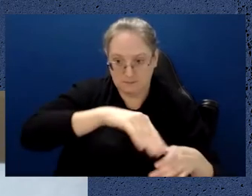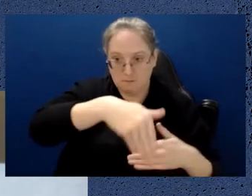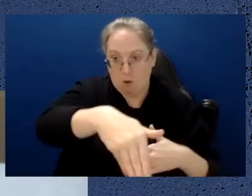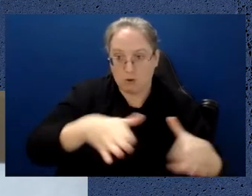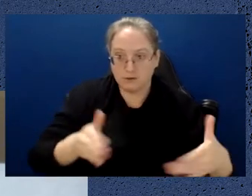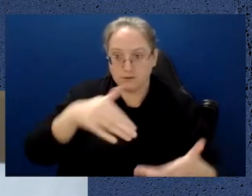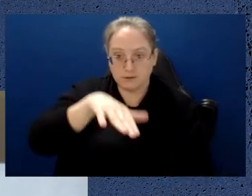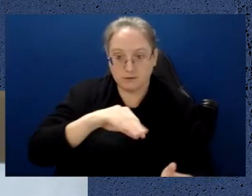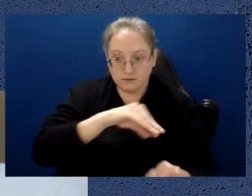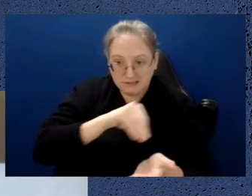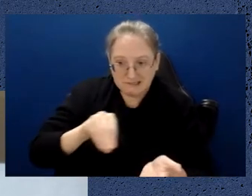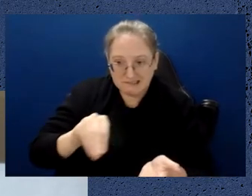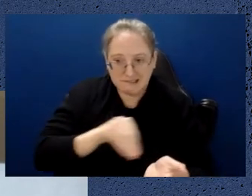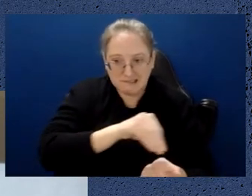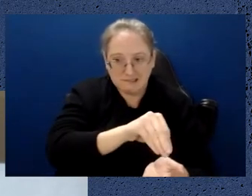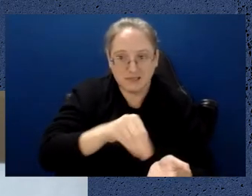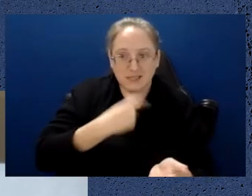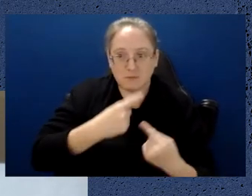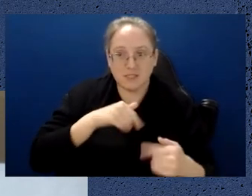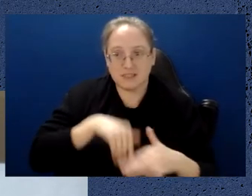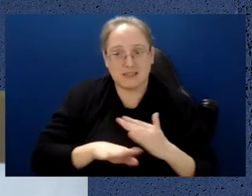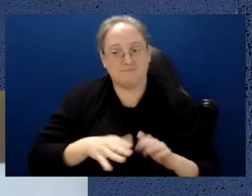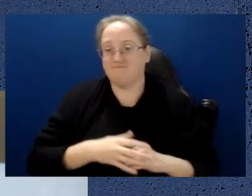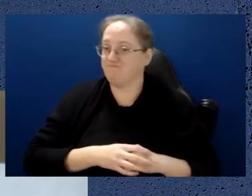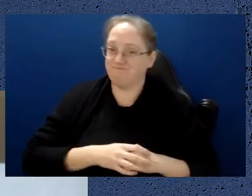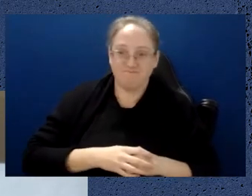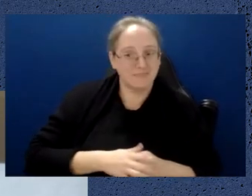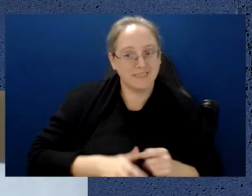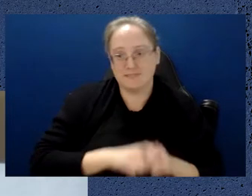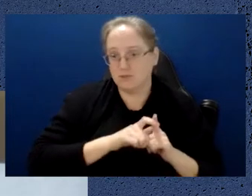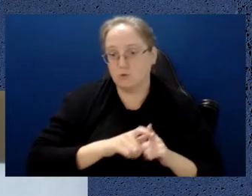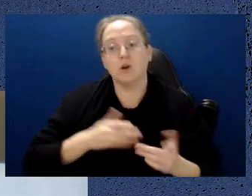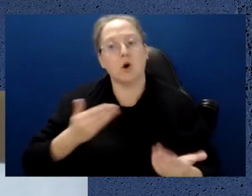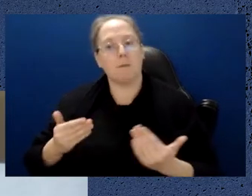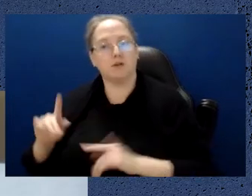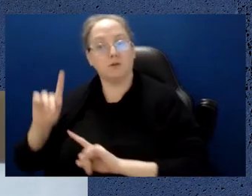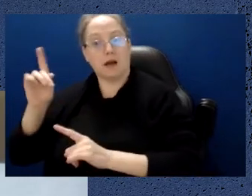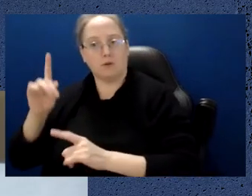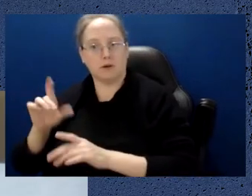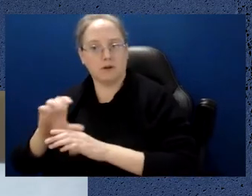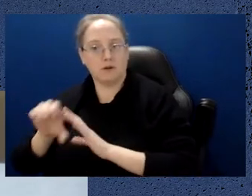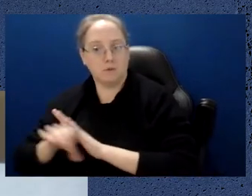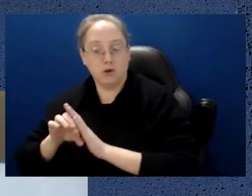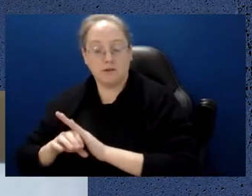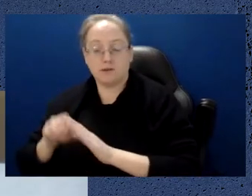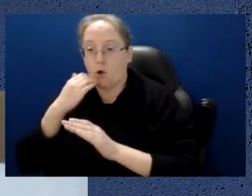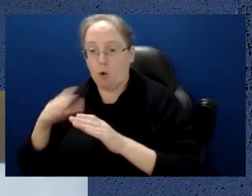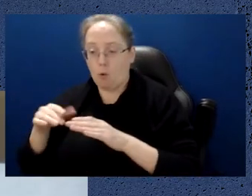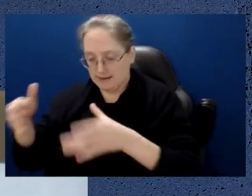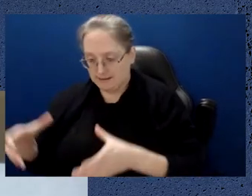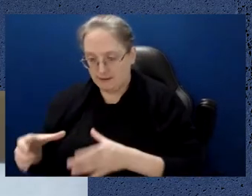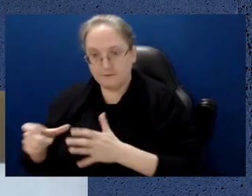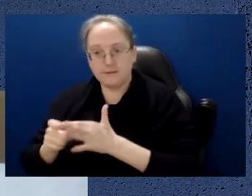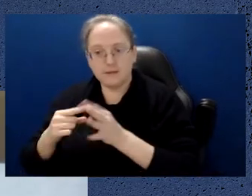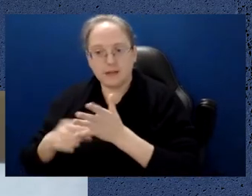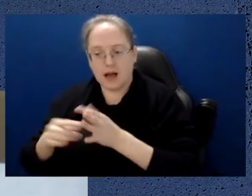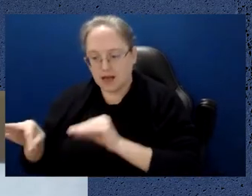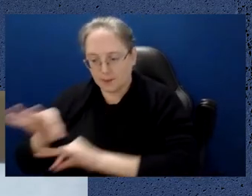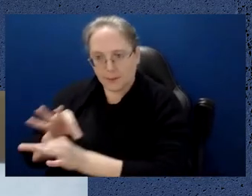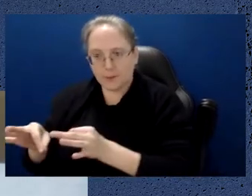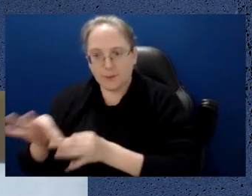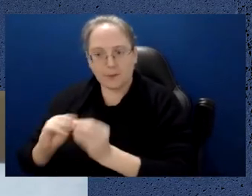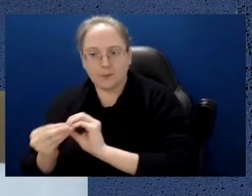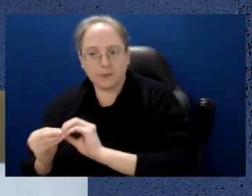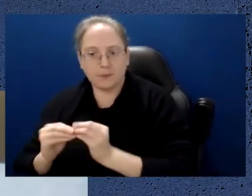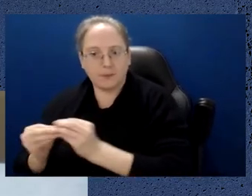the same casing. And in parallel to the way that conventional computers